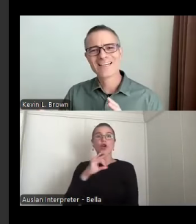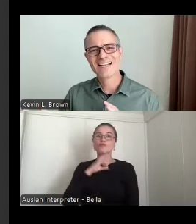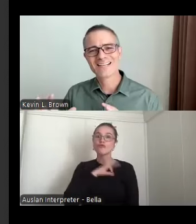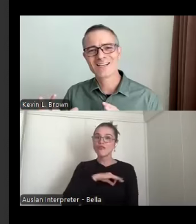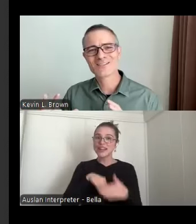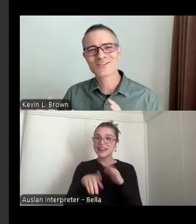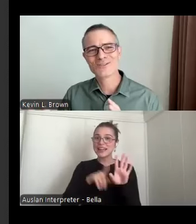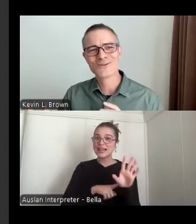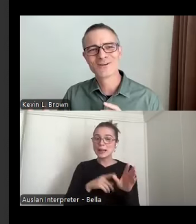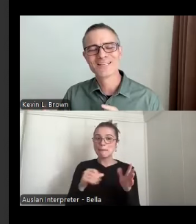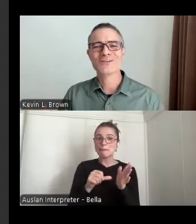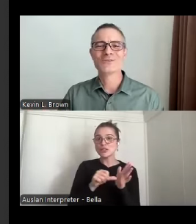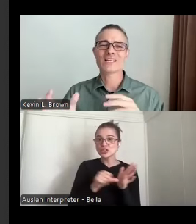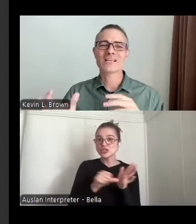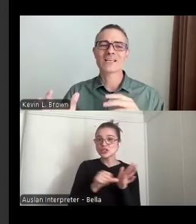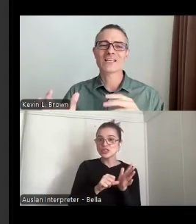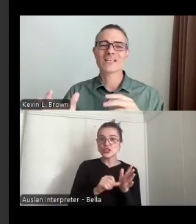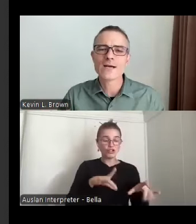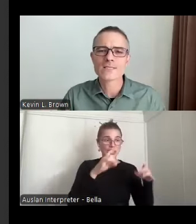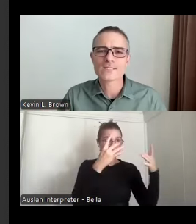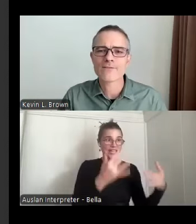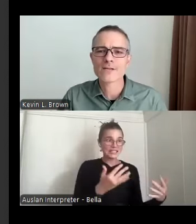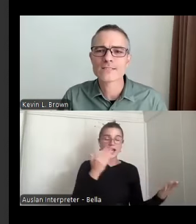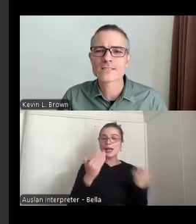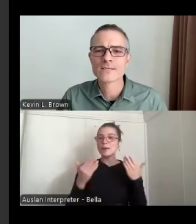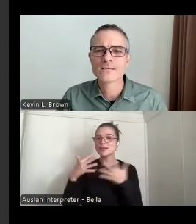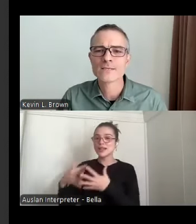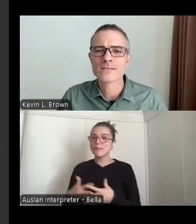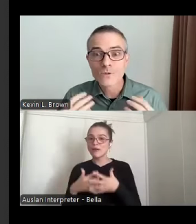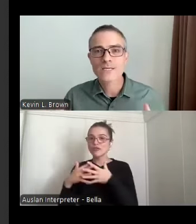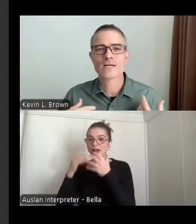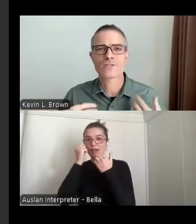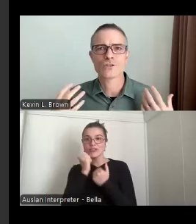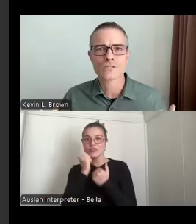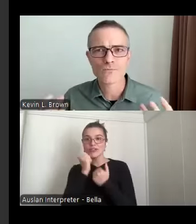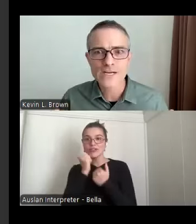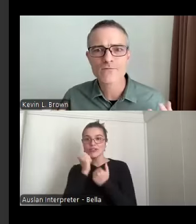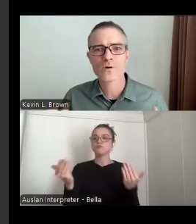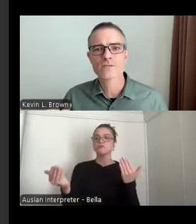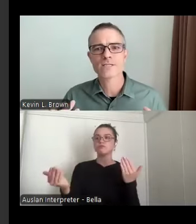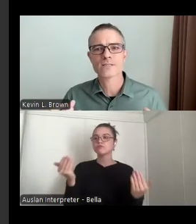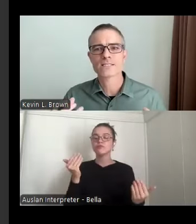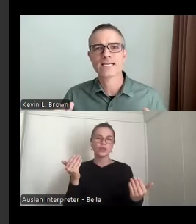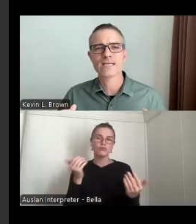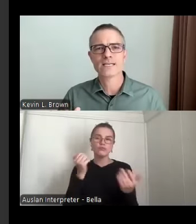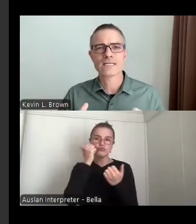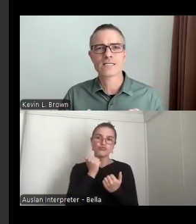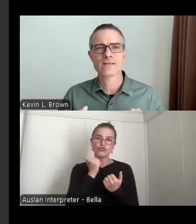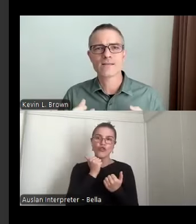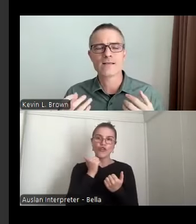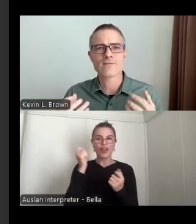Australian data that I showed you, you take this US evidence, and it really does just reinforce this